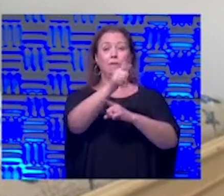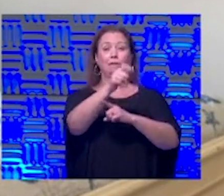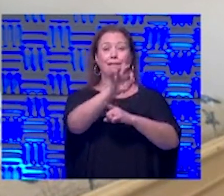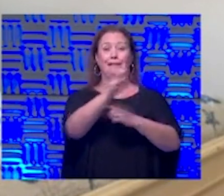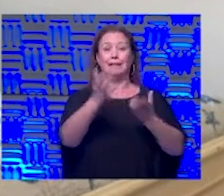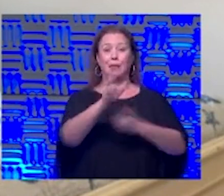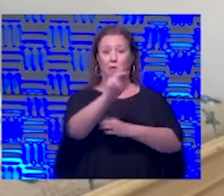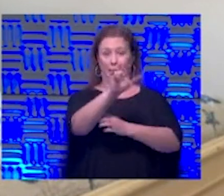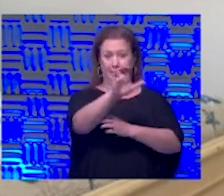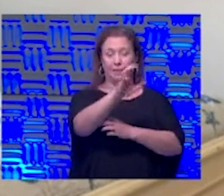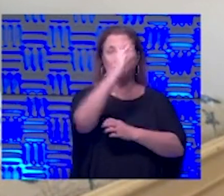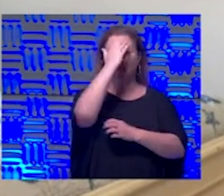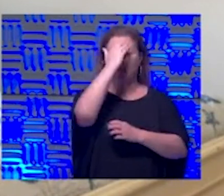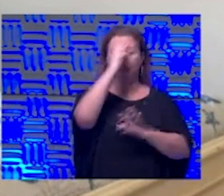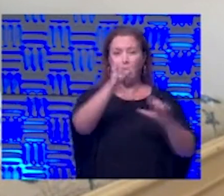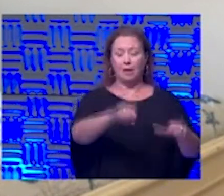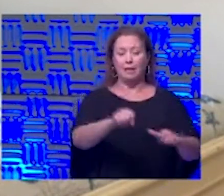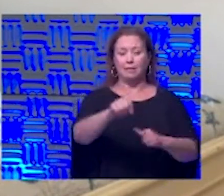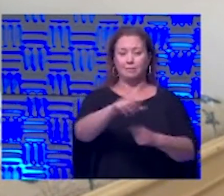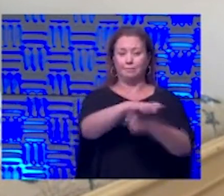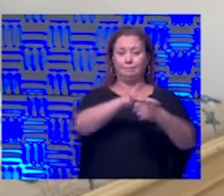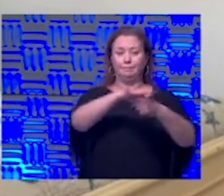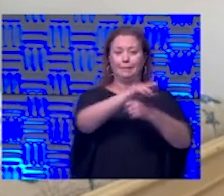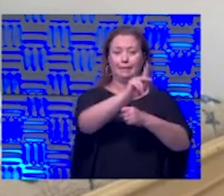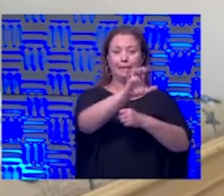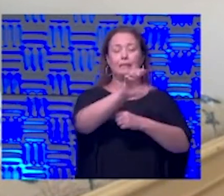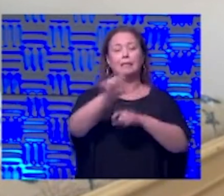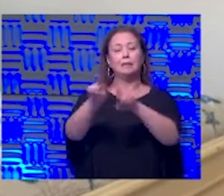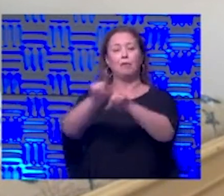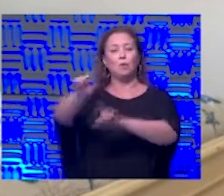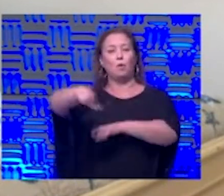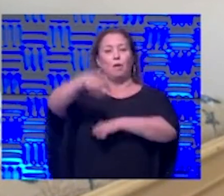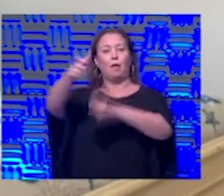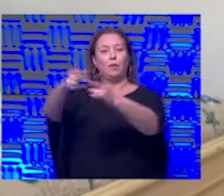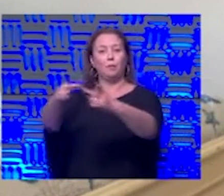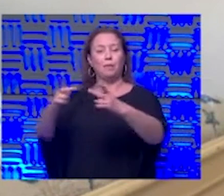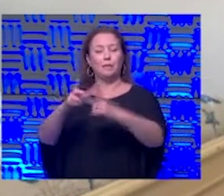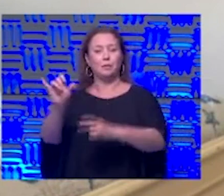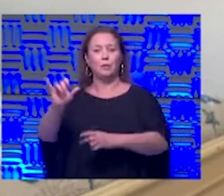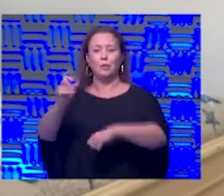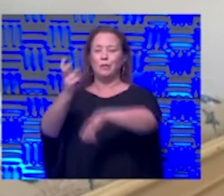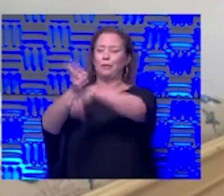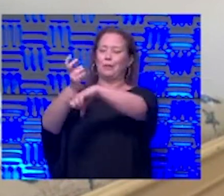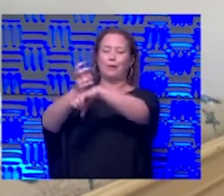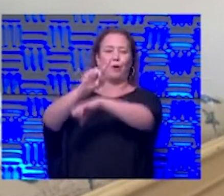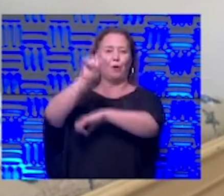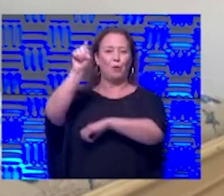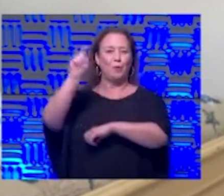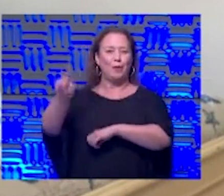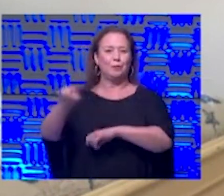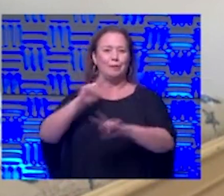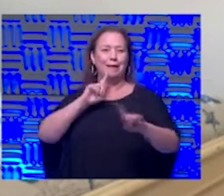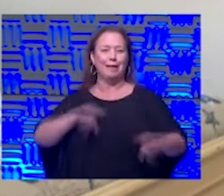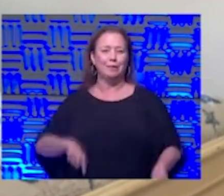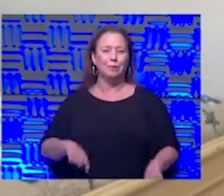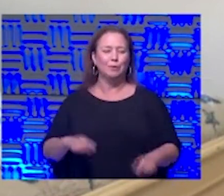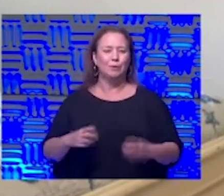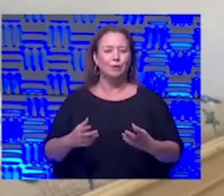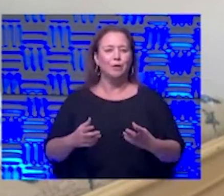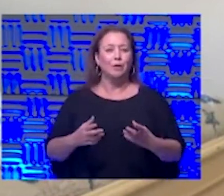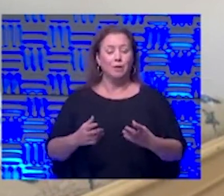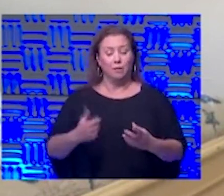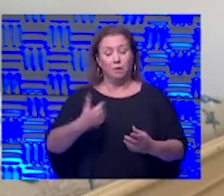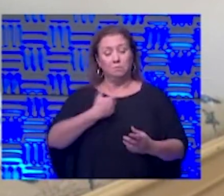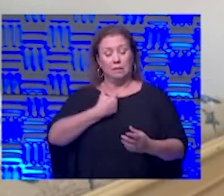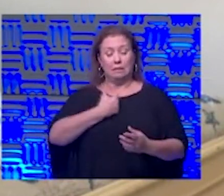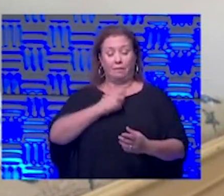as well. We know that it's there. It's in other places as well. So that's a hard question to answer. As far as would I,